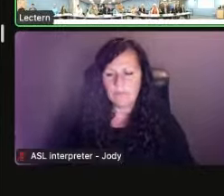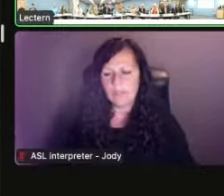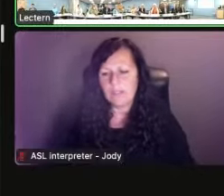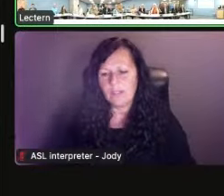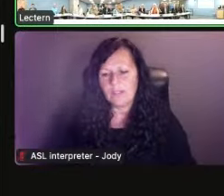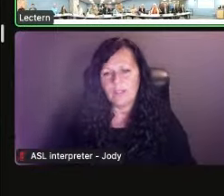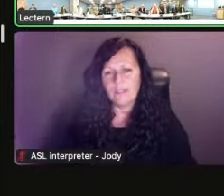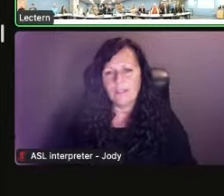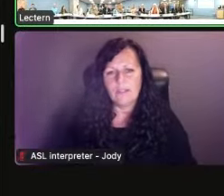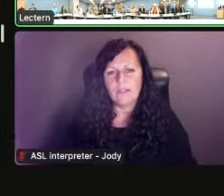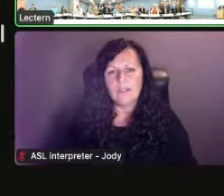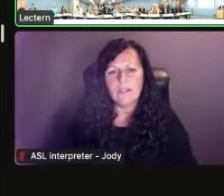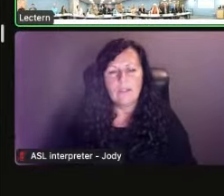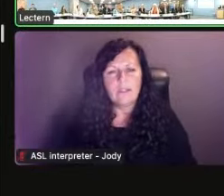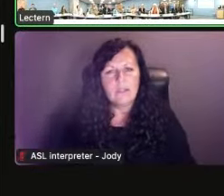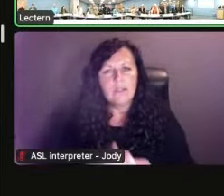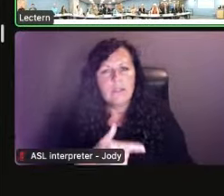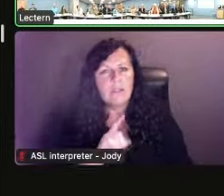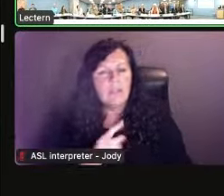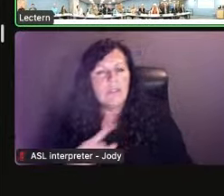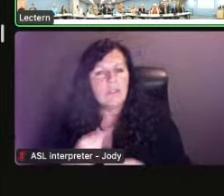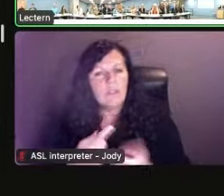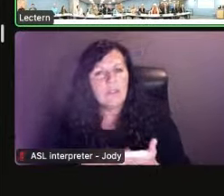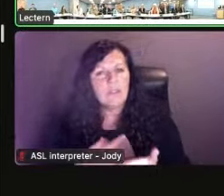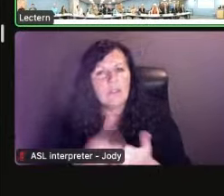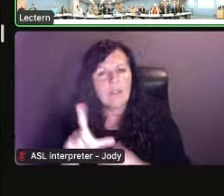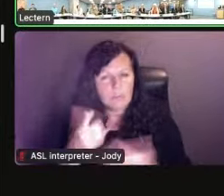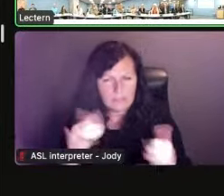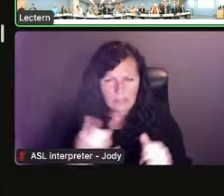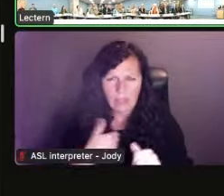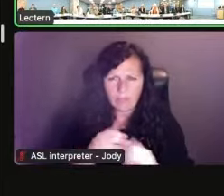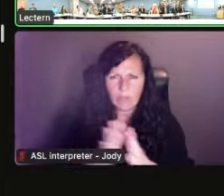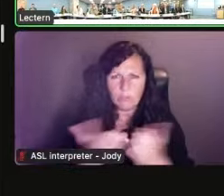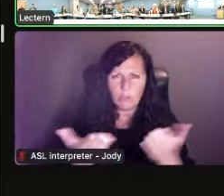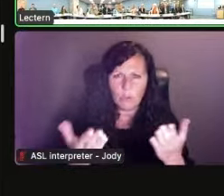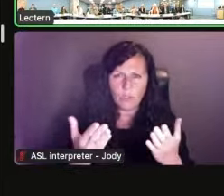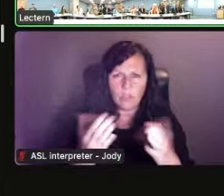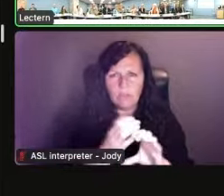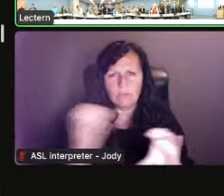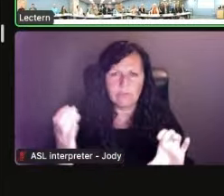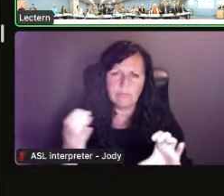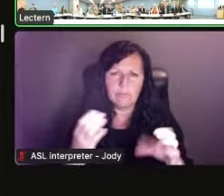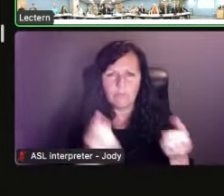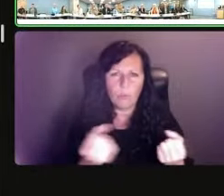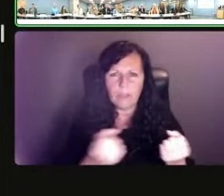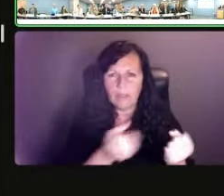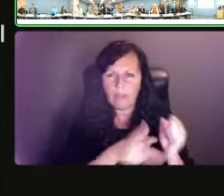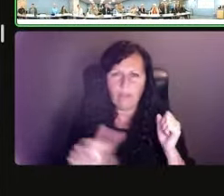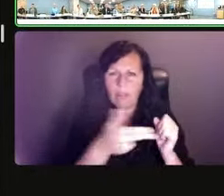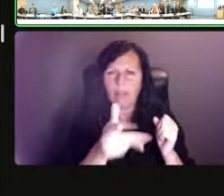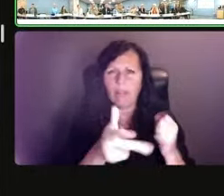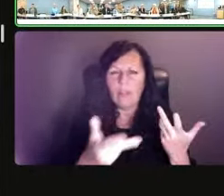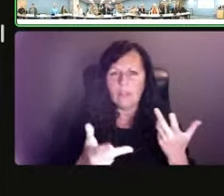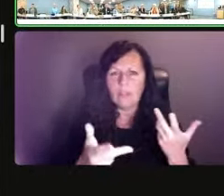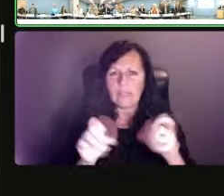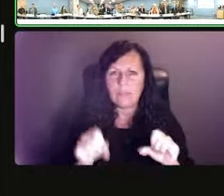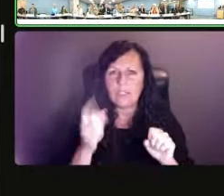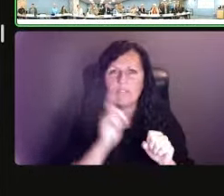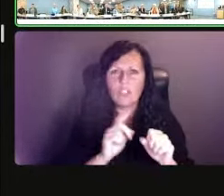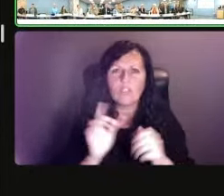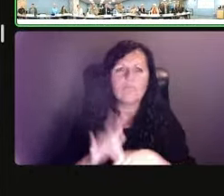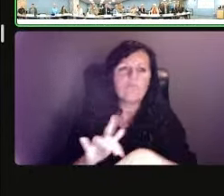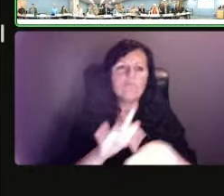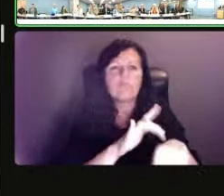Scott, when we're talking about the library, do we still have the bookmobile? Like, the ability to go out into the community?